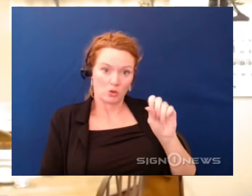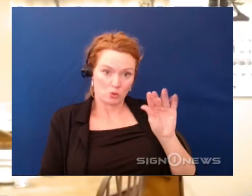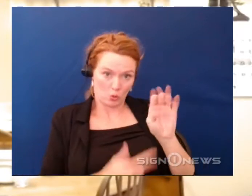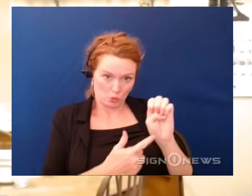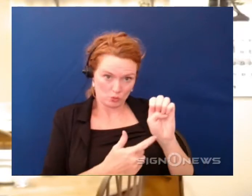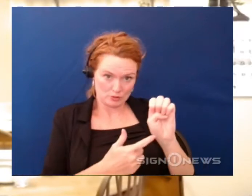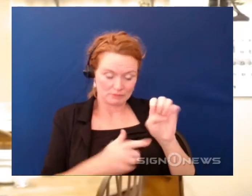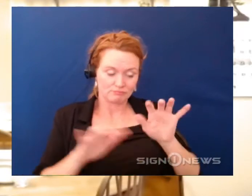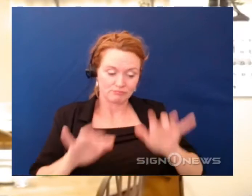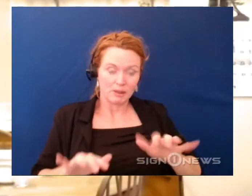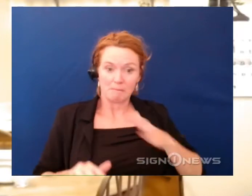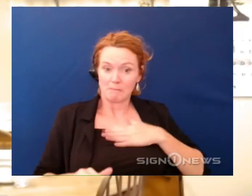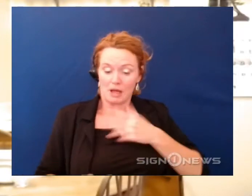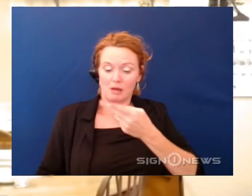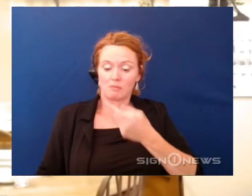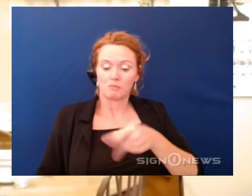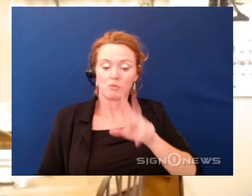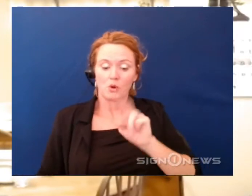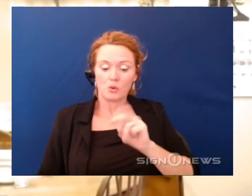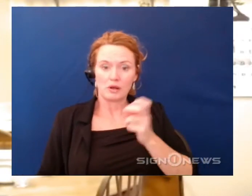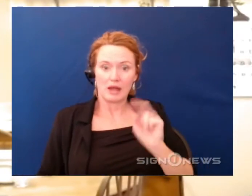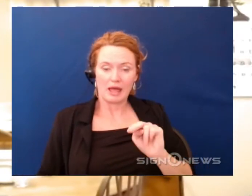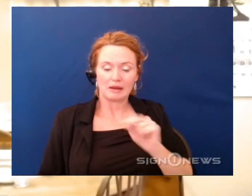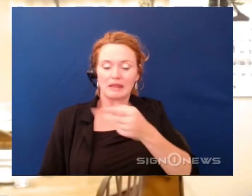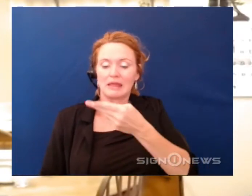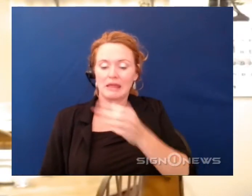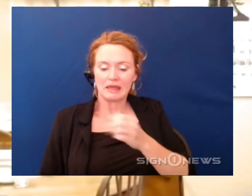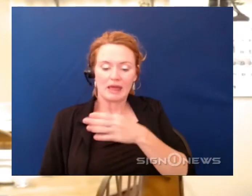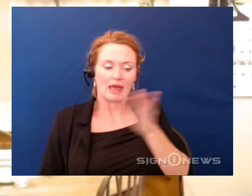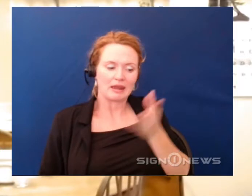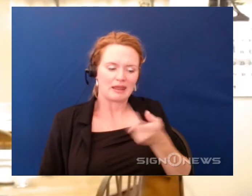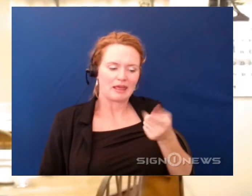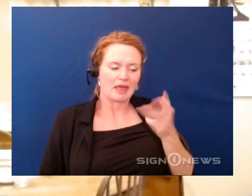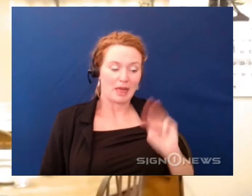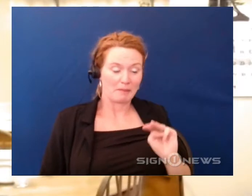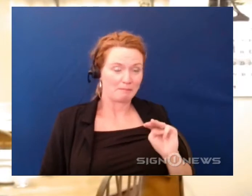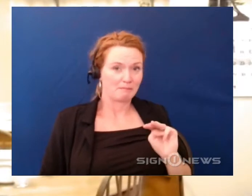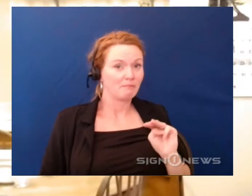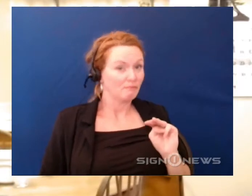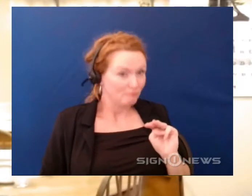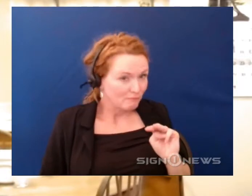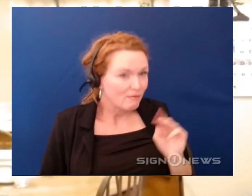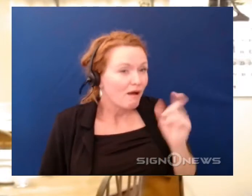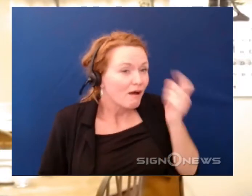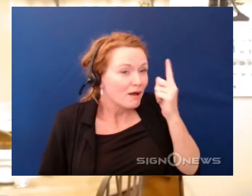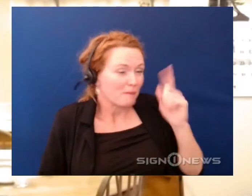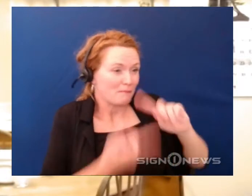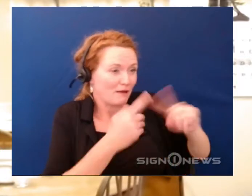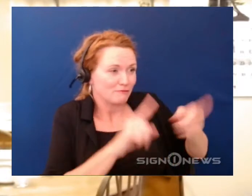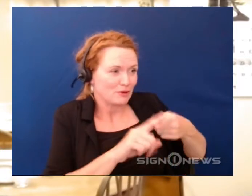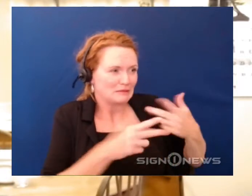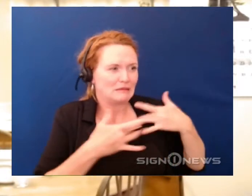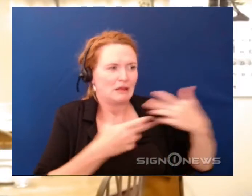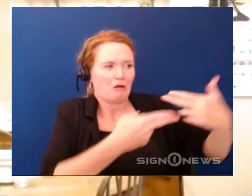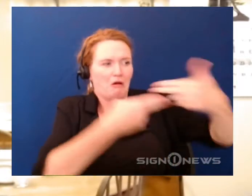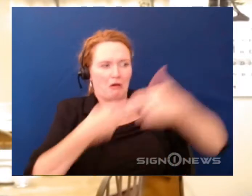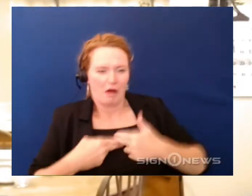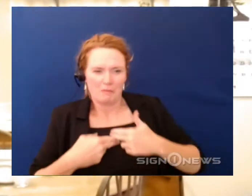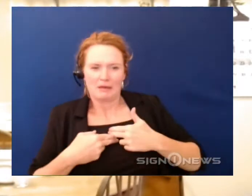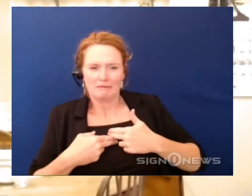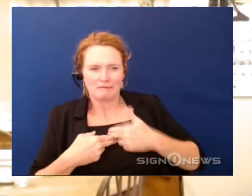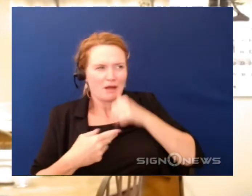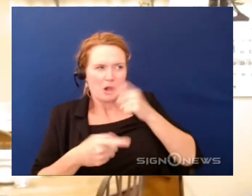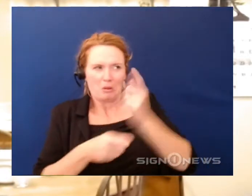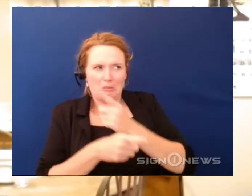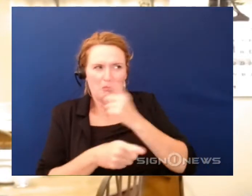My pronouns are he and him, but if you ask my friends, they have other pronouns for me that are not so